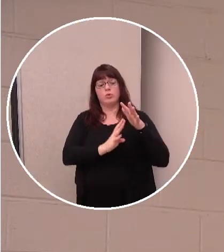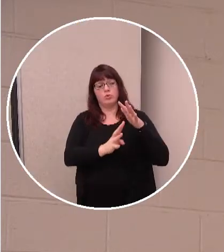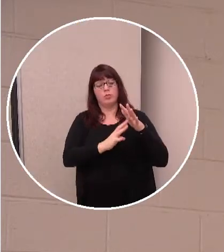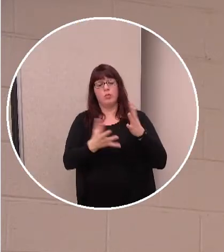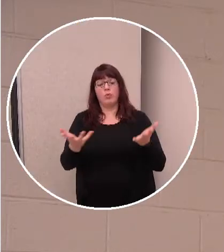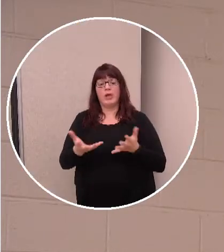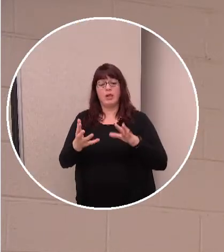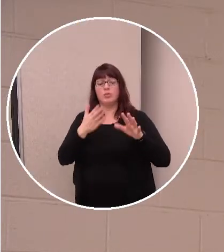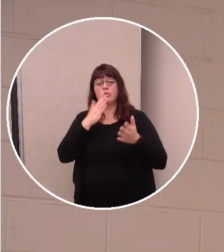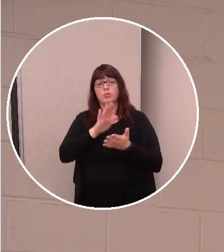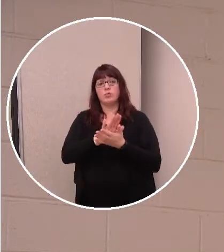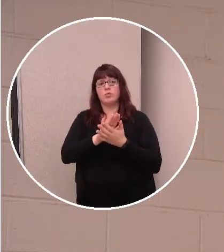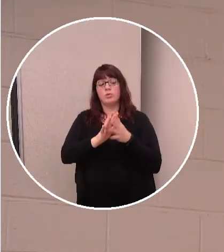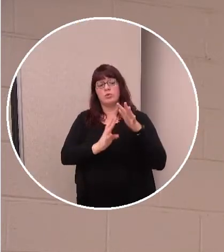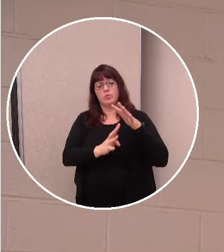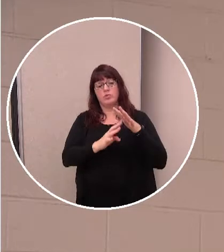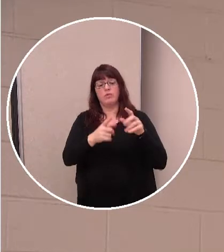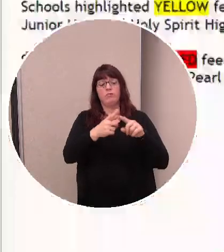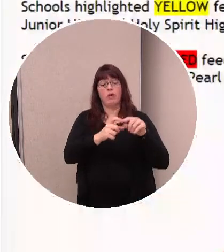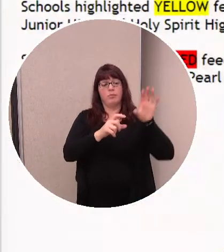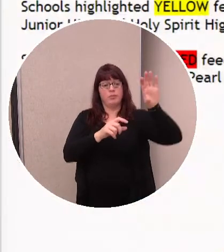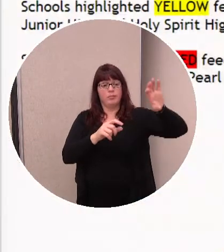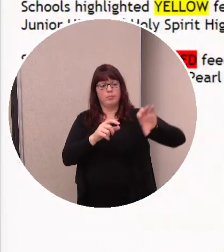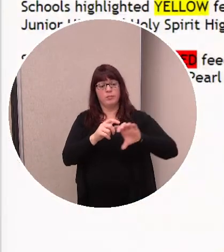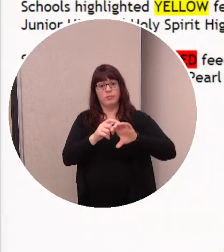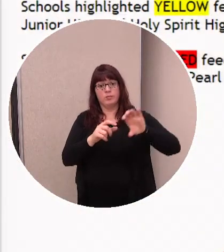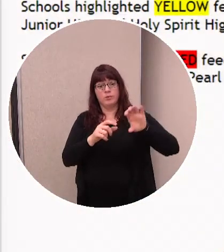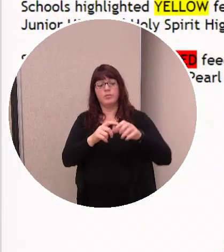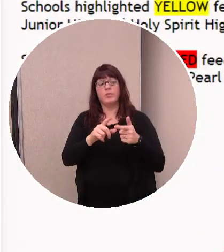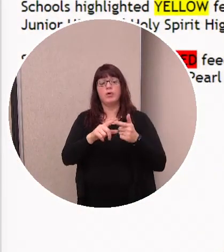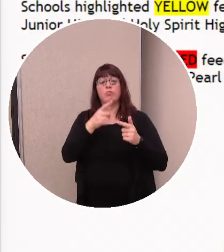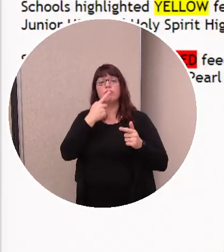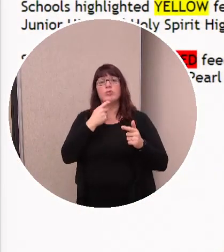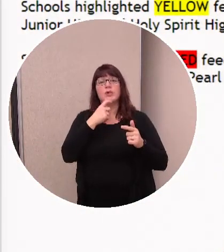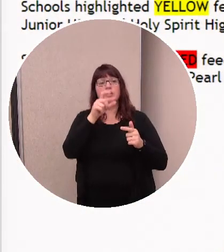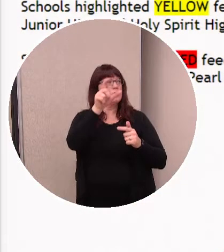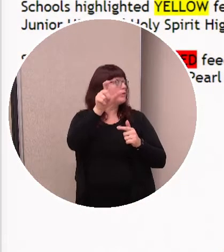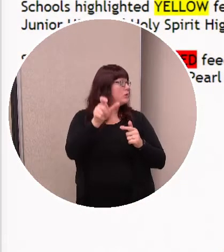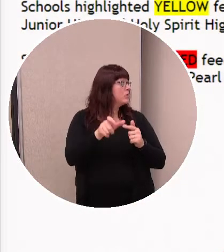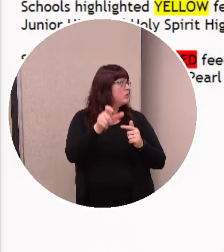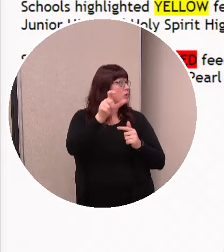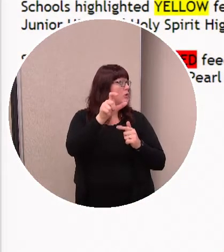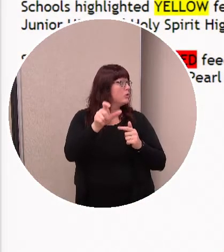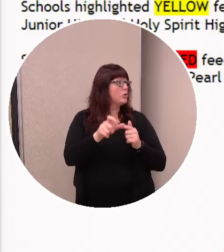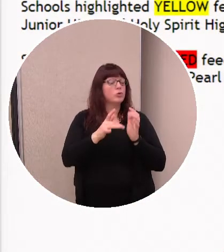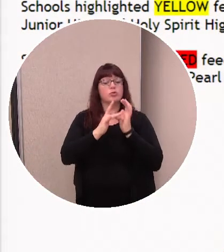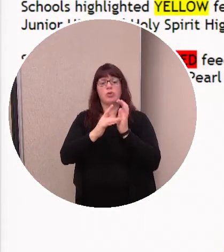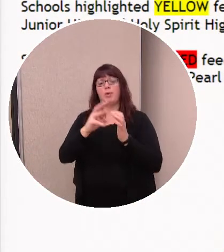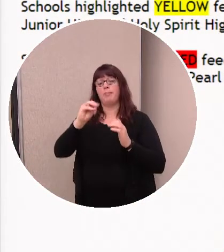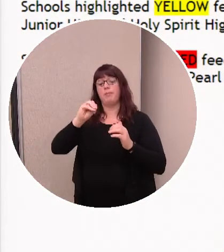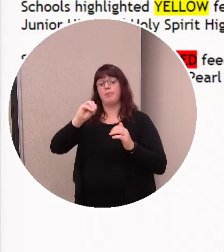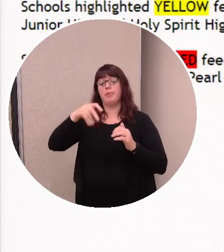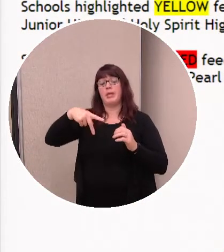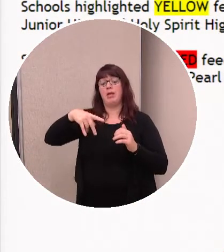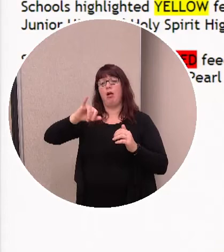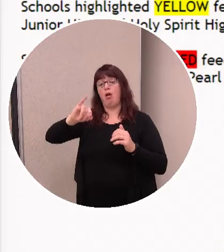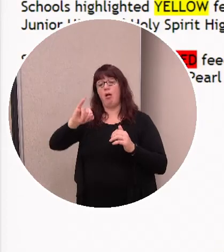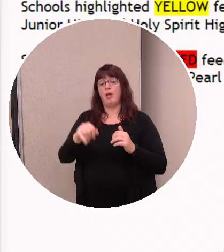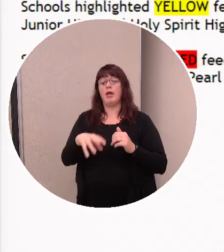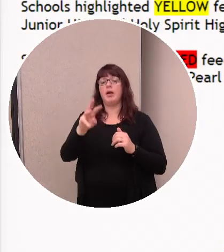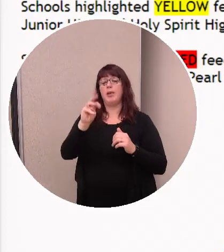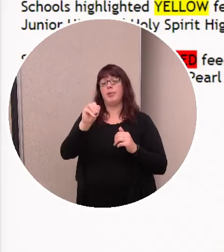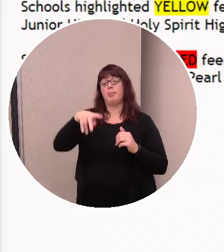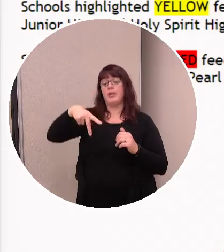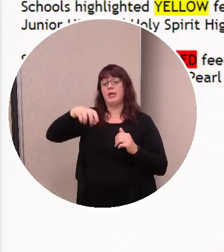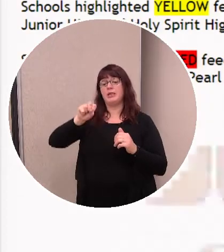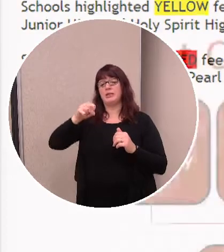High system, and the red zone here showing the catchment area of the Mount Pearl Intermediate and Mount Pearl